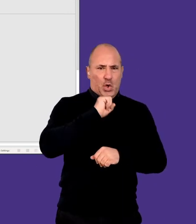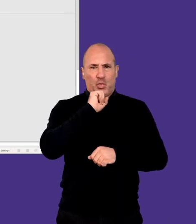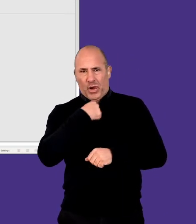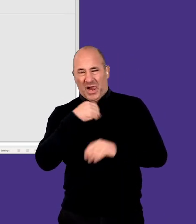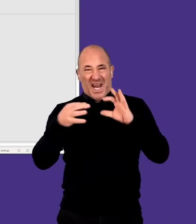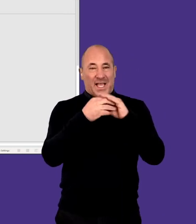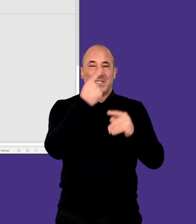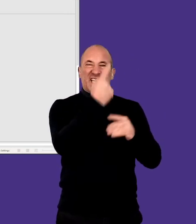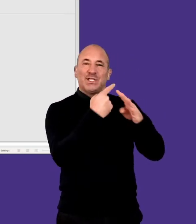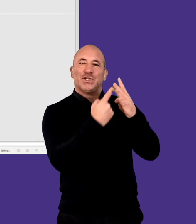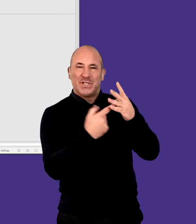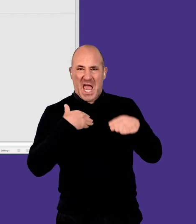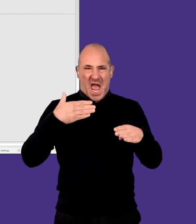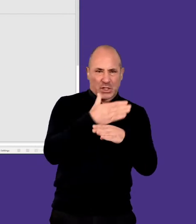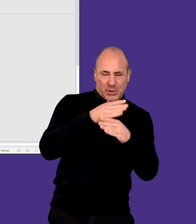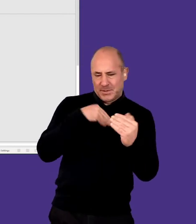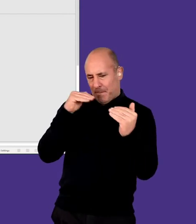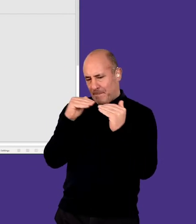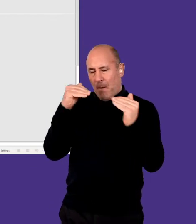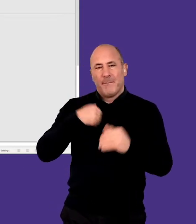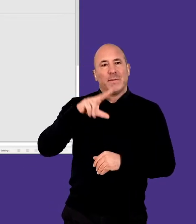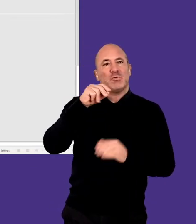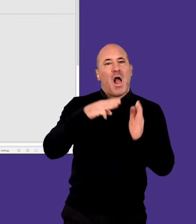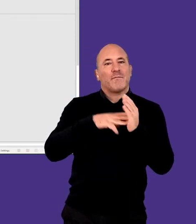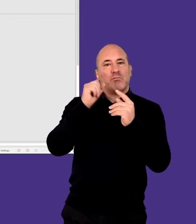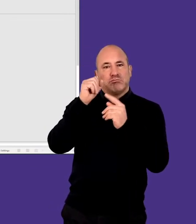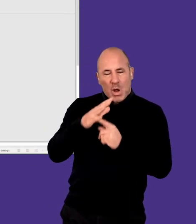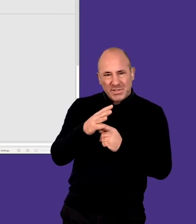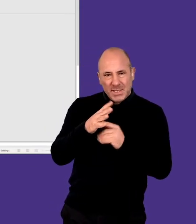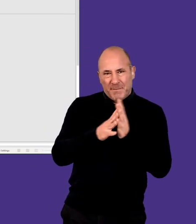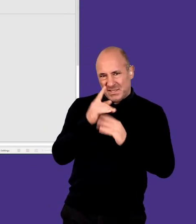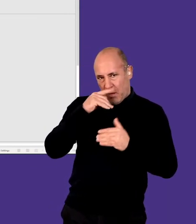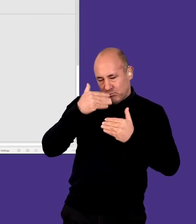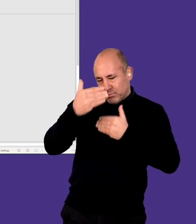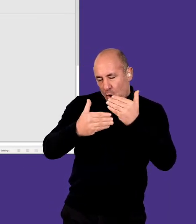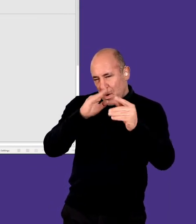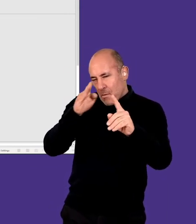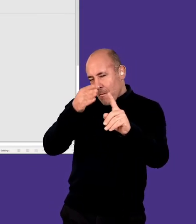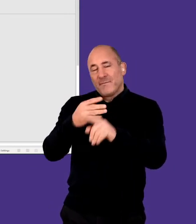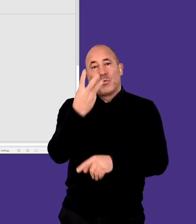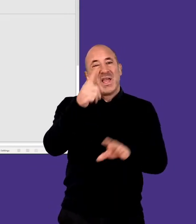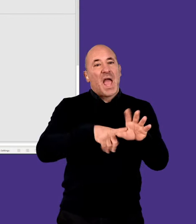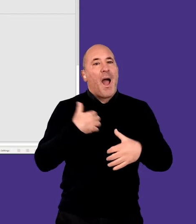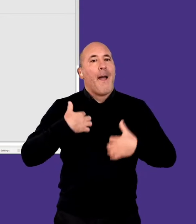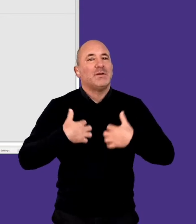in relation to these headings to meet your 12-month priorities and progress towards your 3-year